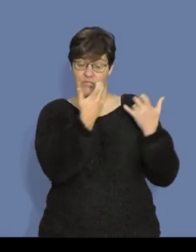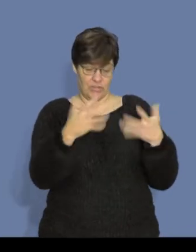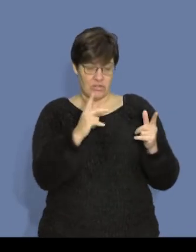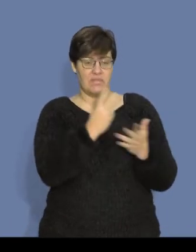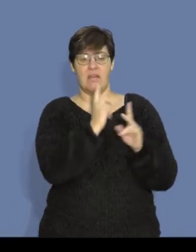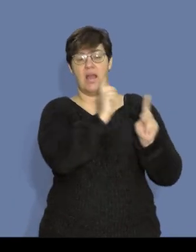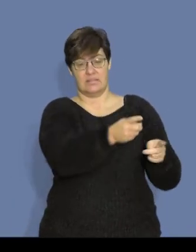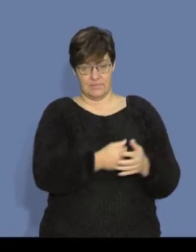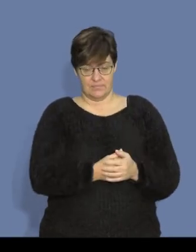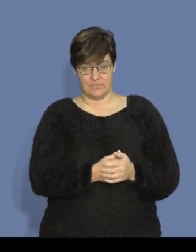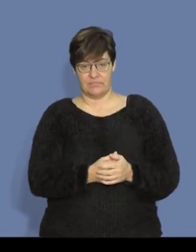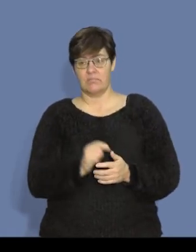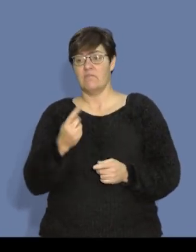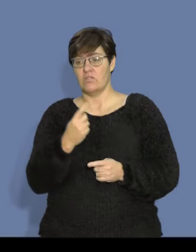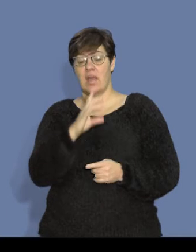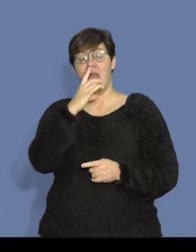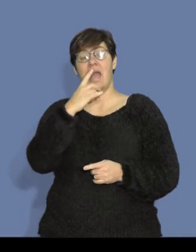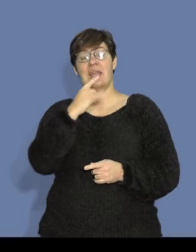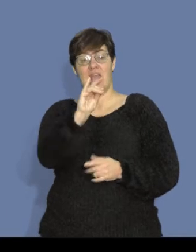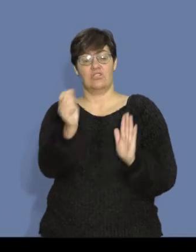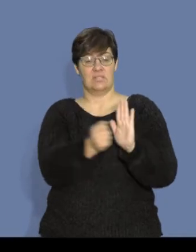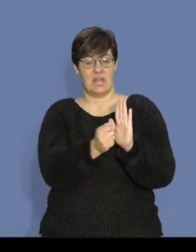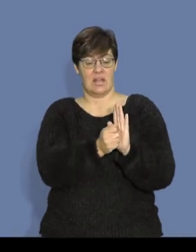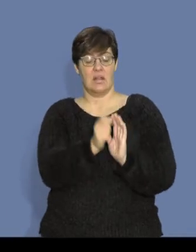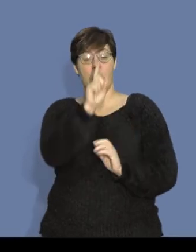go. Firstly, we are given cash sales of